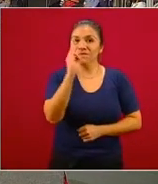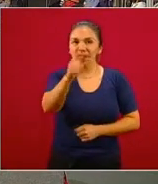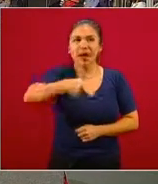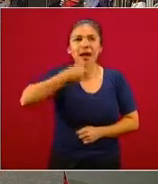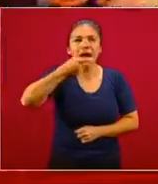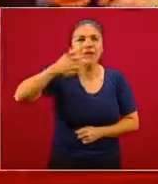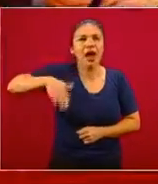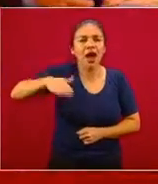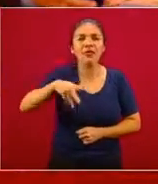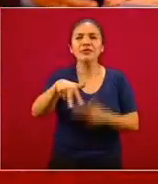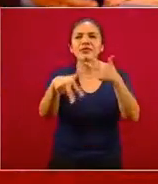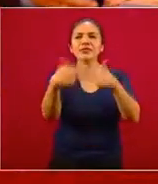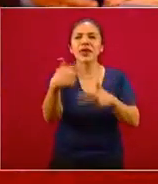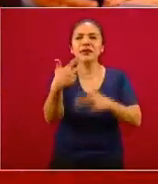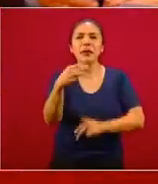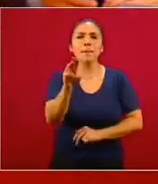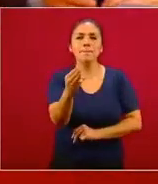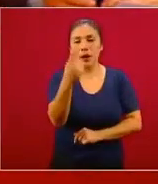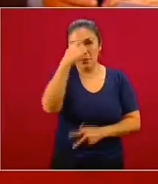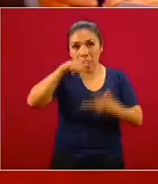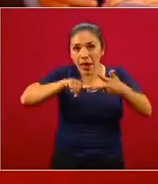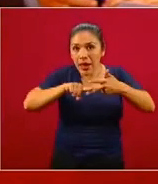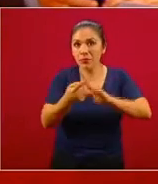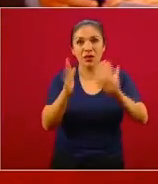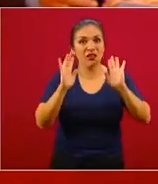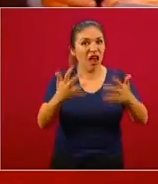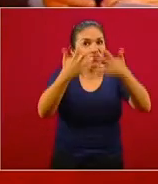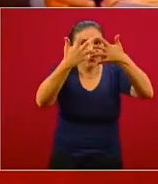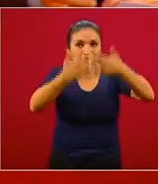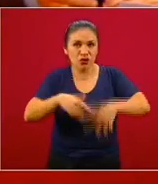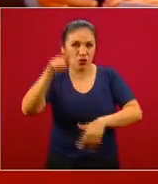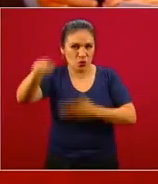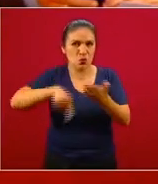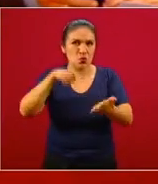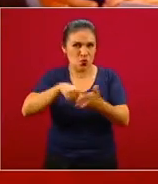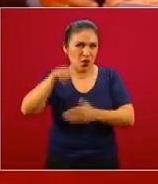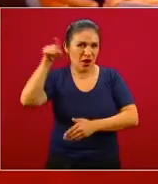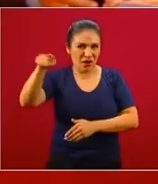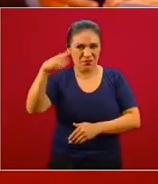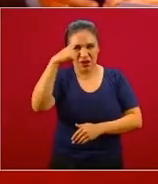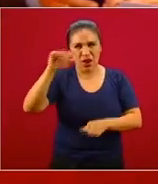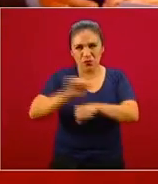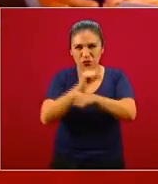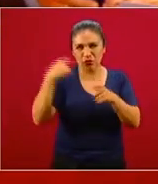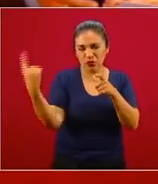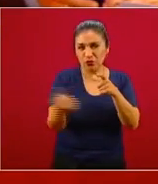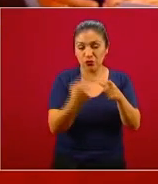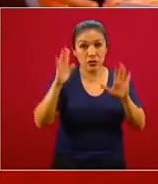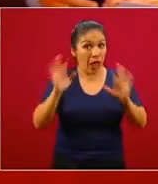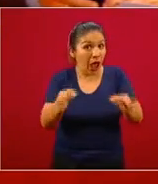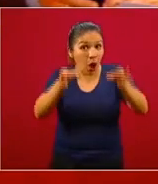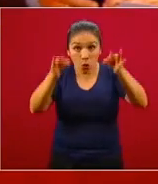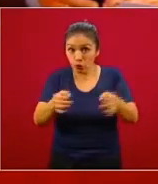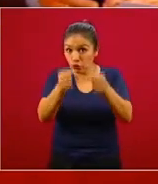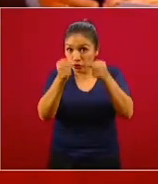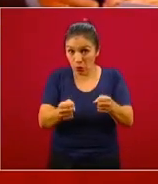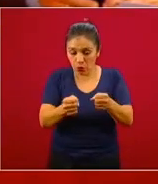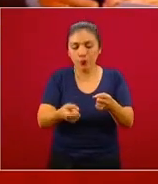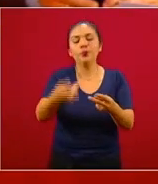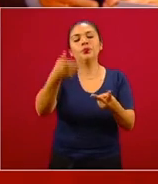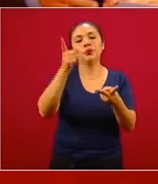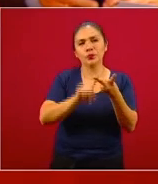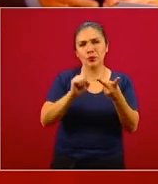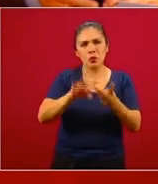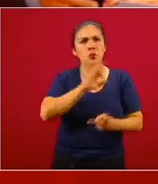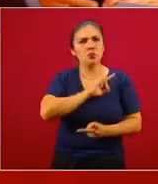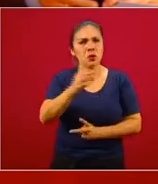That date, May 13th, to begin operations at the Autodrome, is that for real?